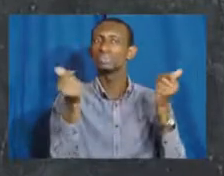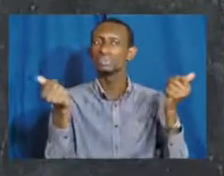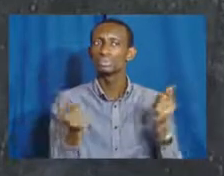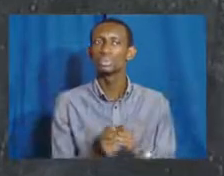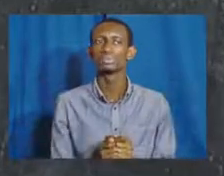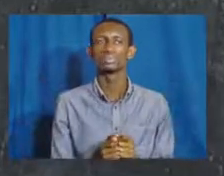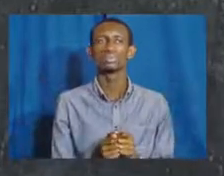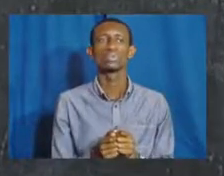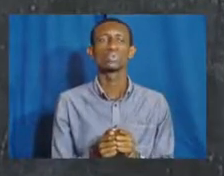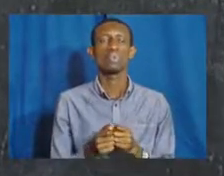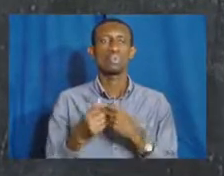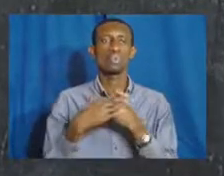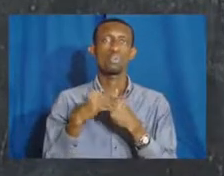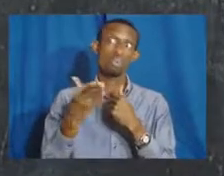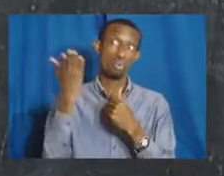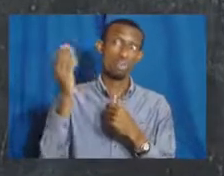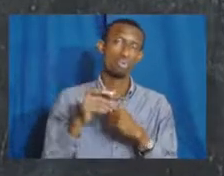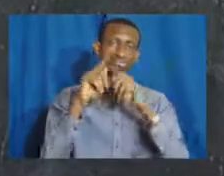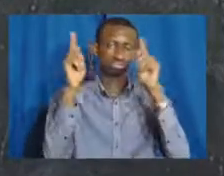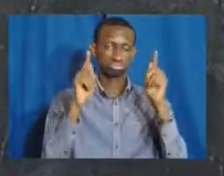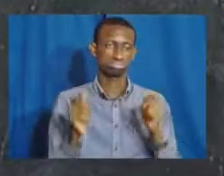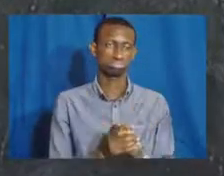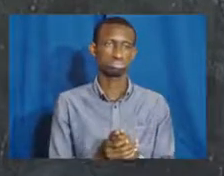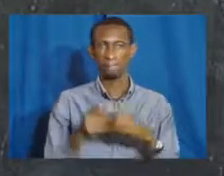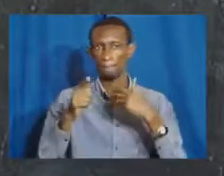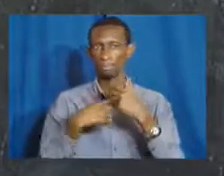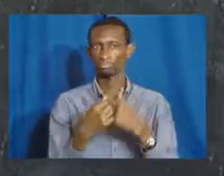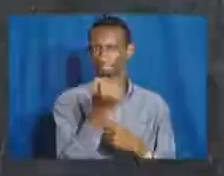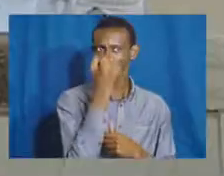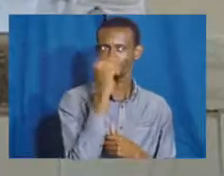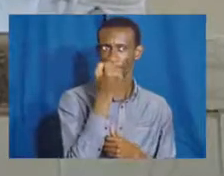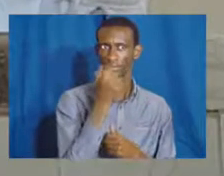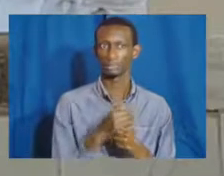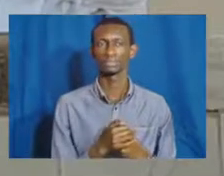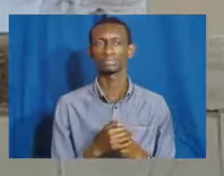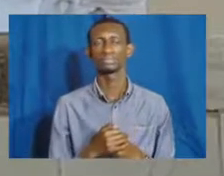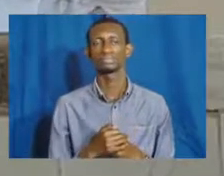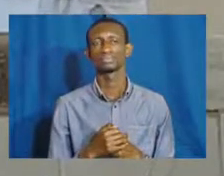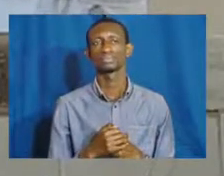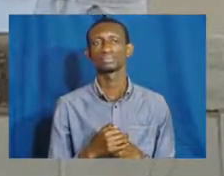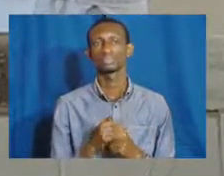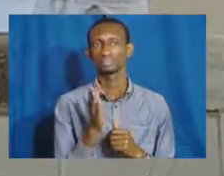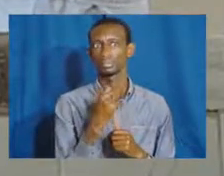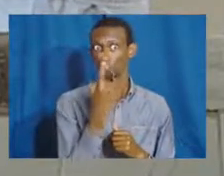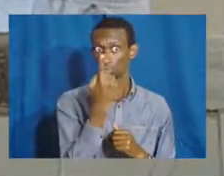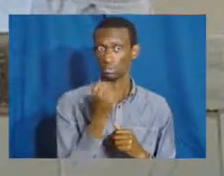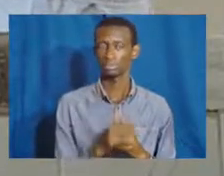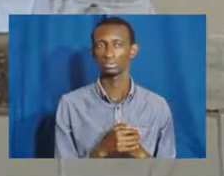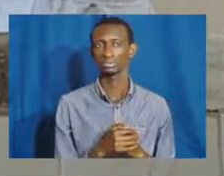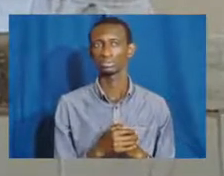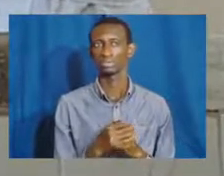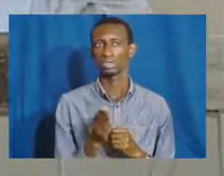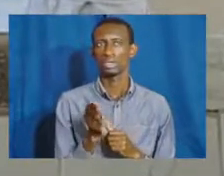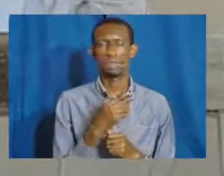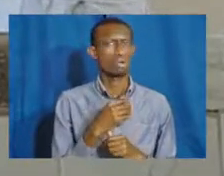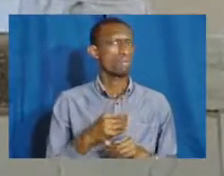these numbers, you have minus 5, let's start by the smallest, 1, and you end